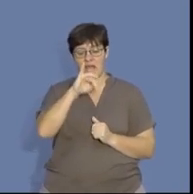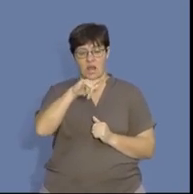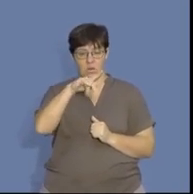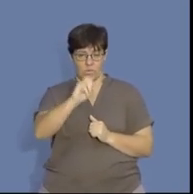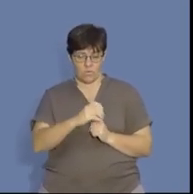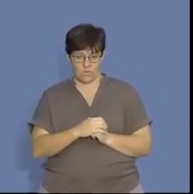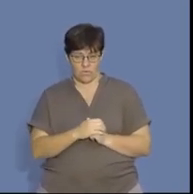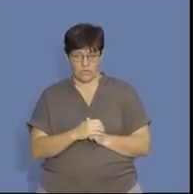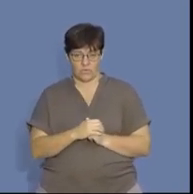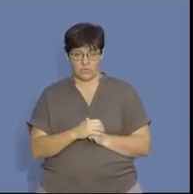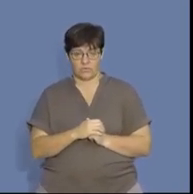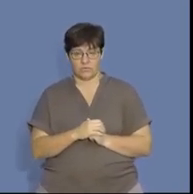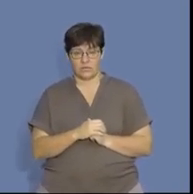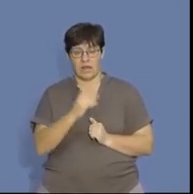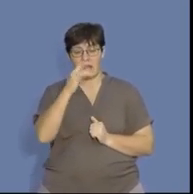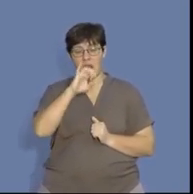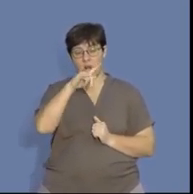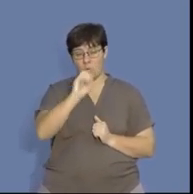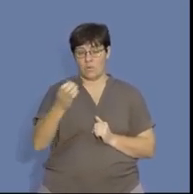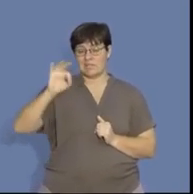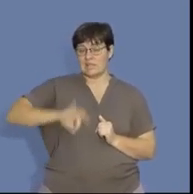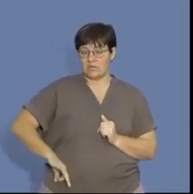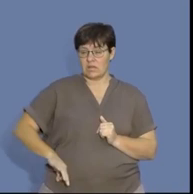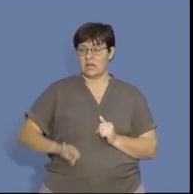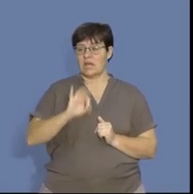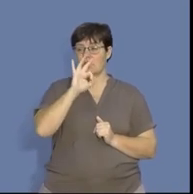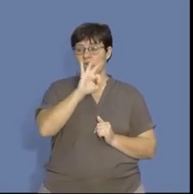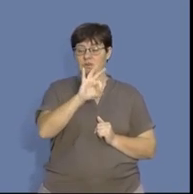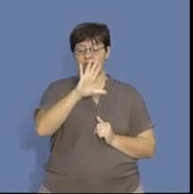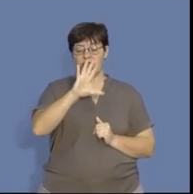at Kylo. Okay, so Kylo's salary,